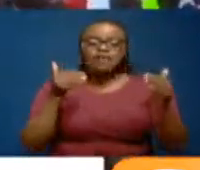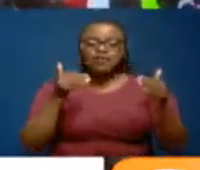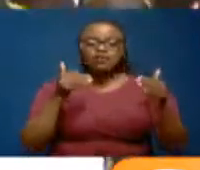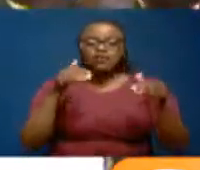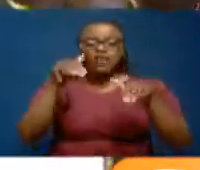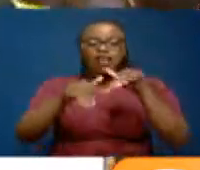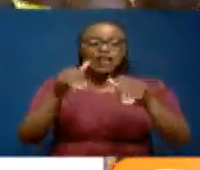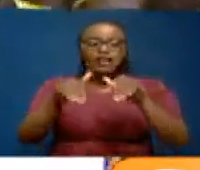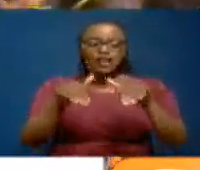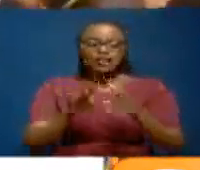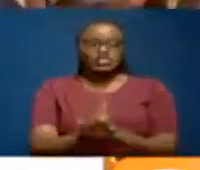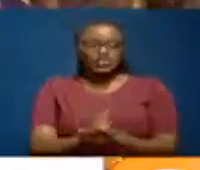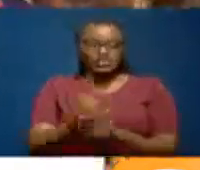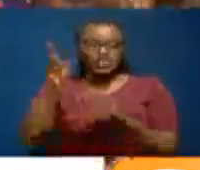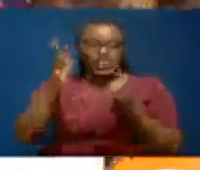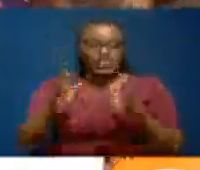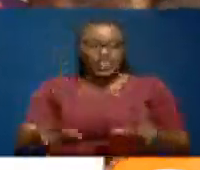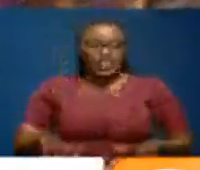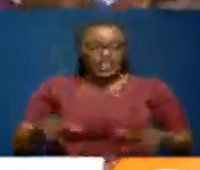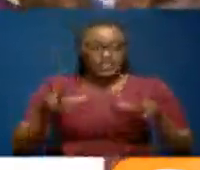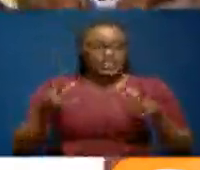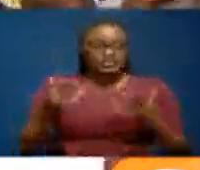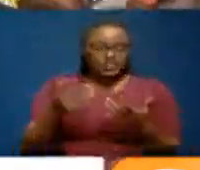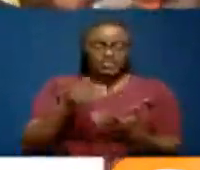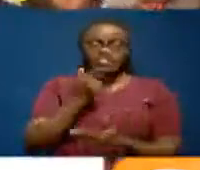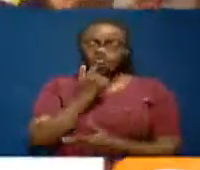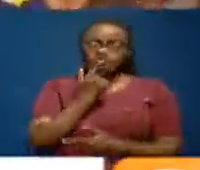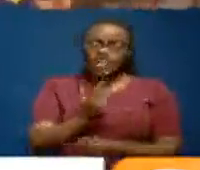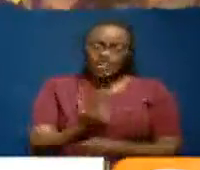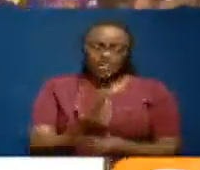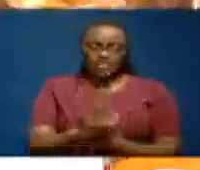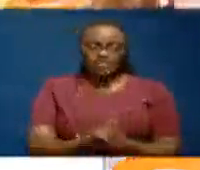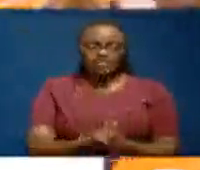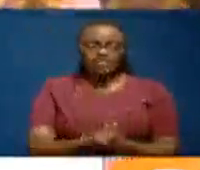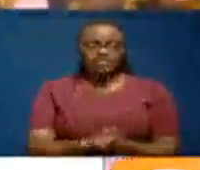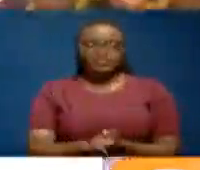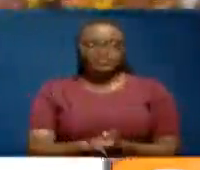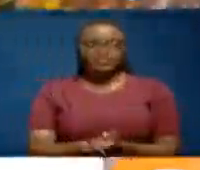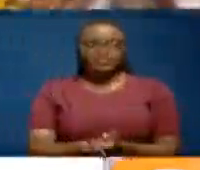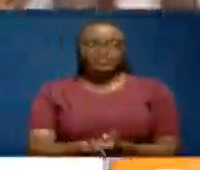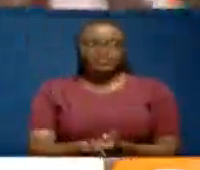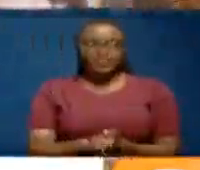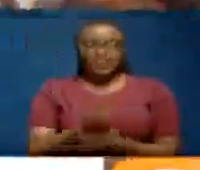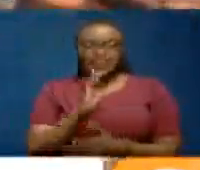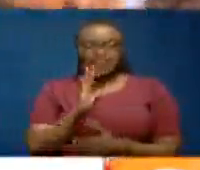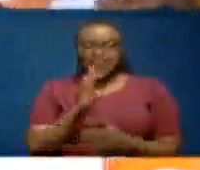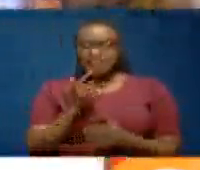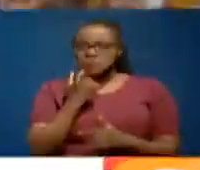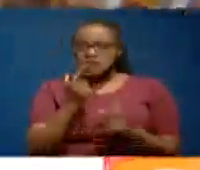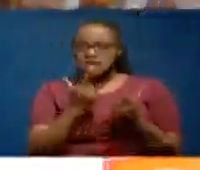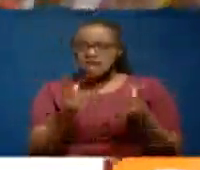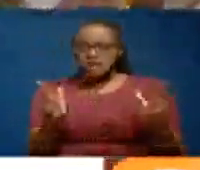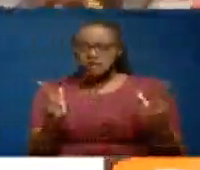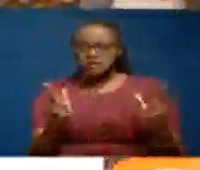election. Wananchi wa Turkana mata matana bo na